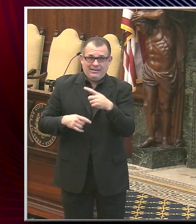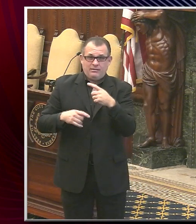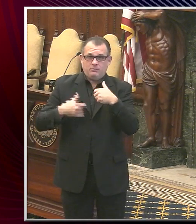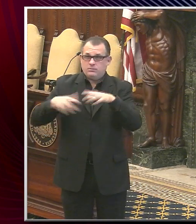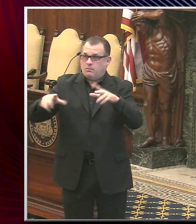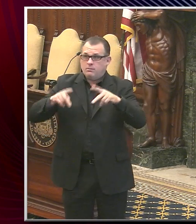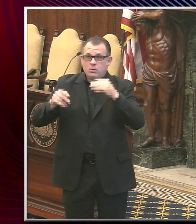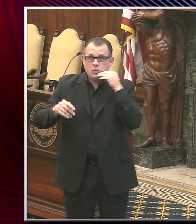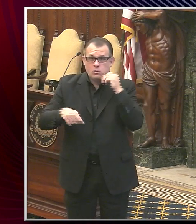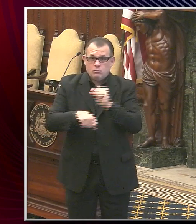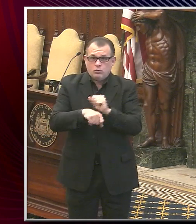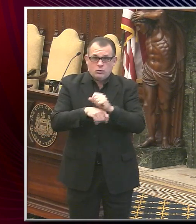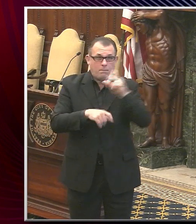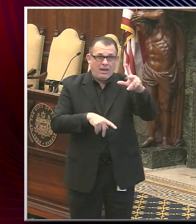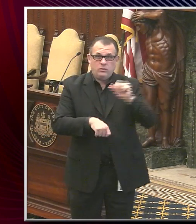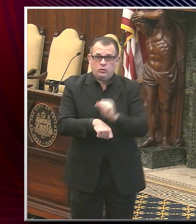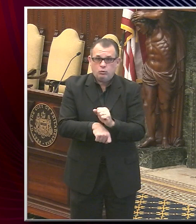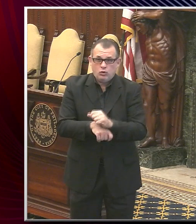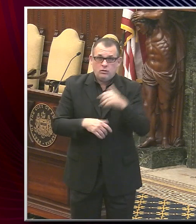work now?